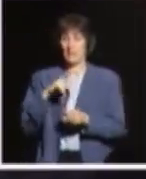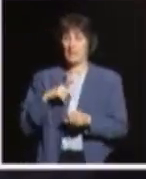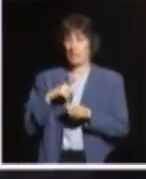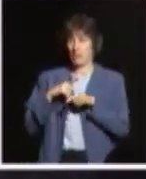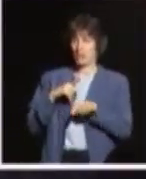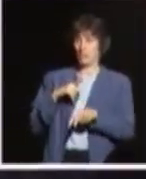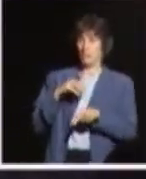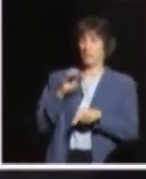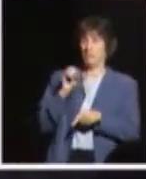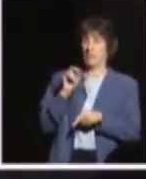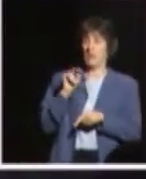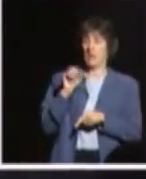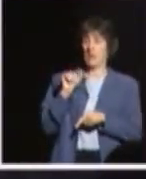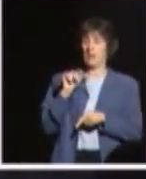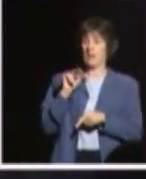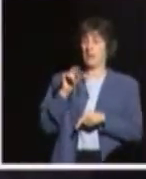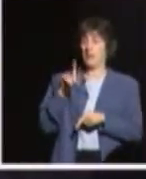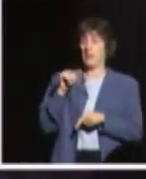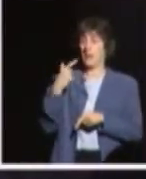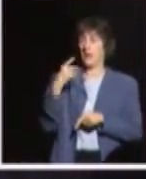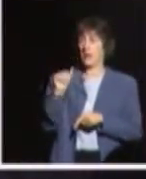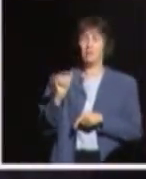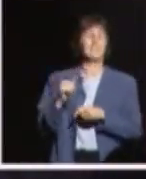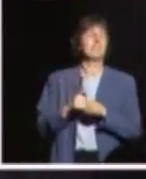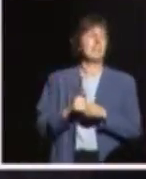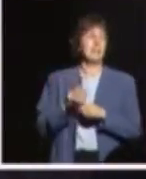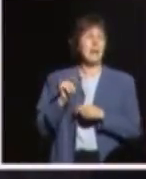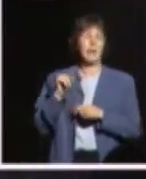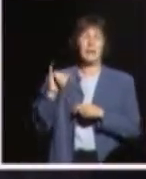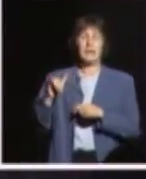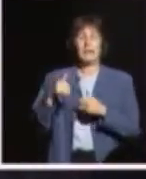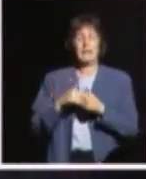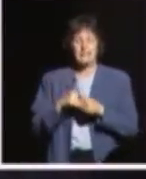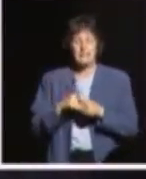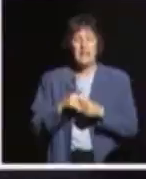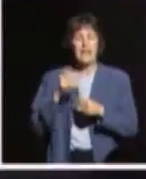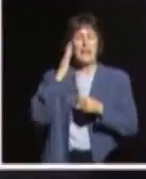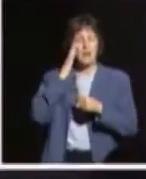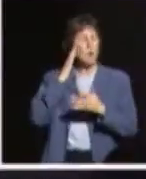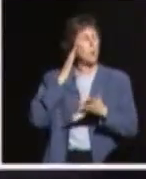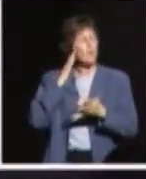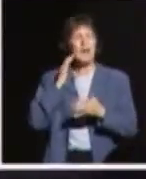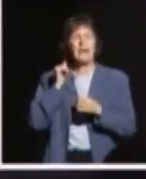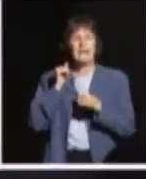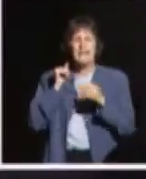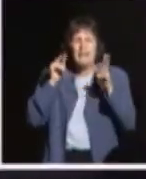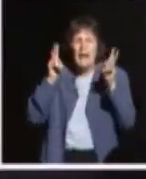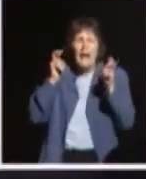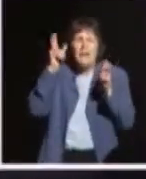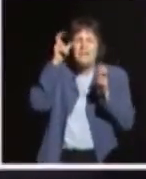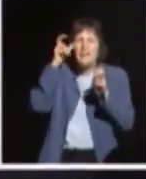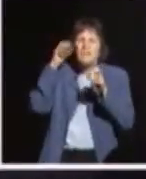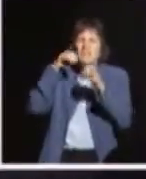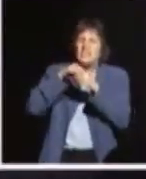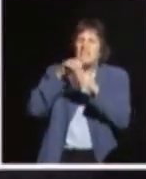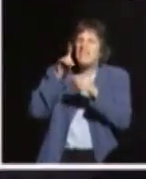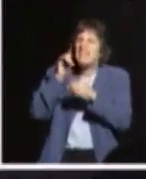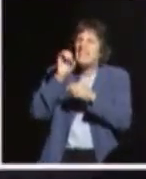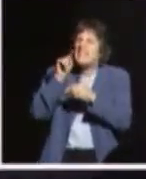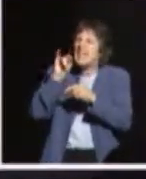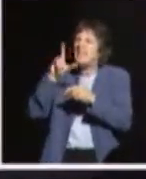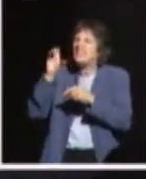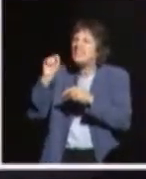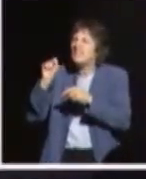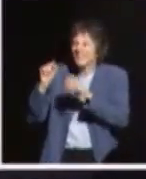of legislation, the devil is always in the details. And therefore, I would be hesitant on